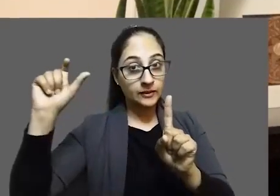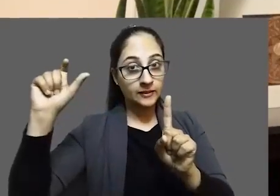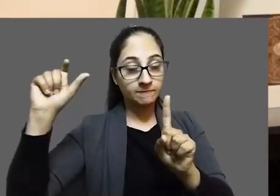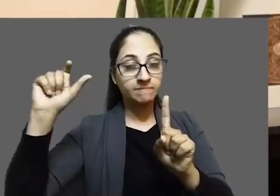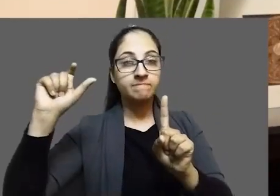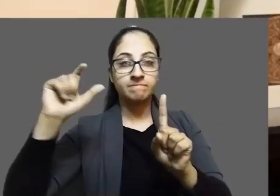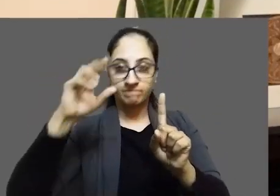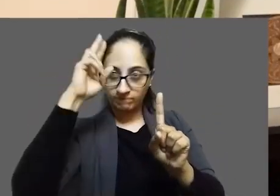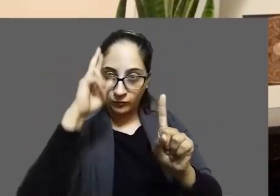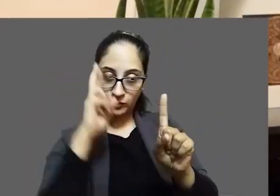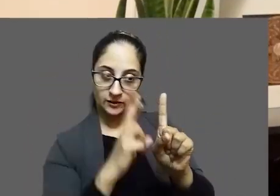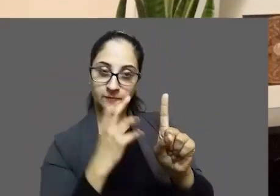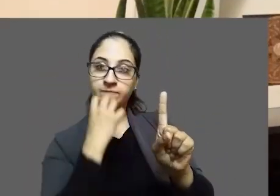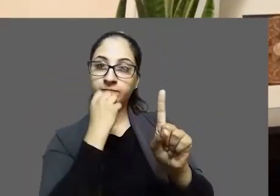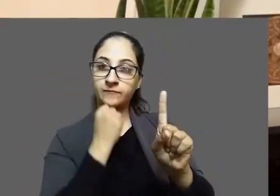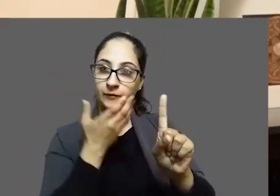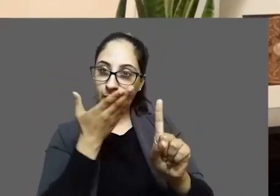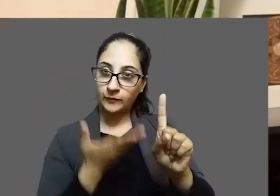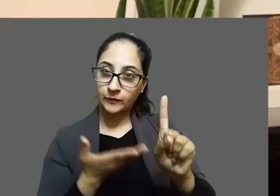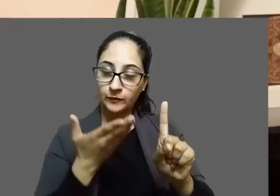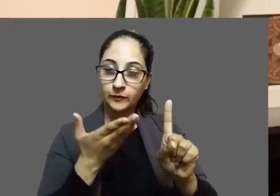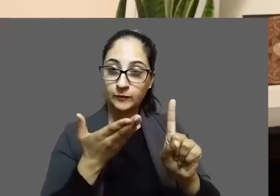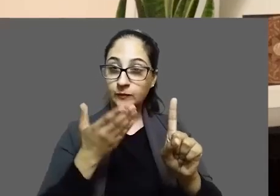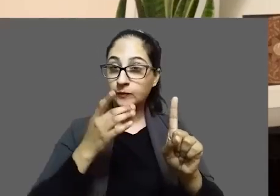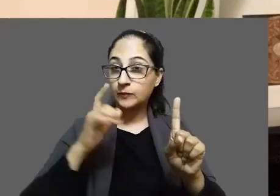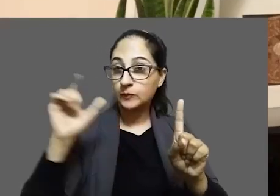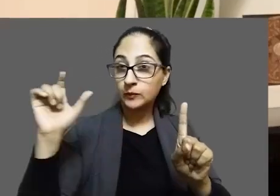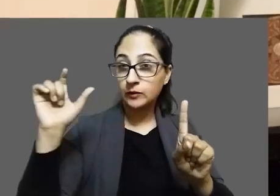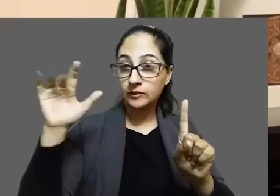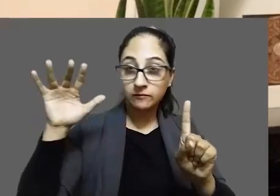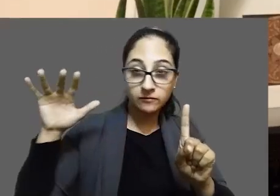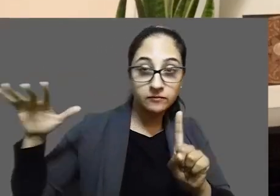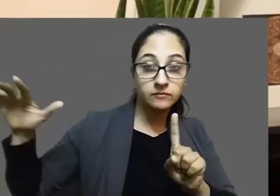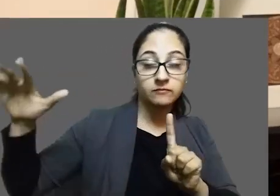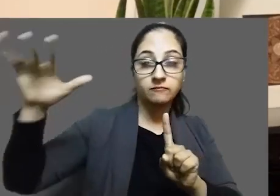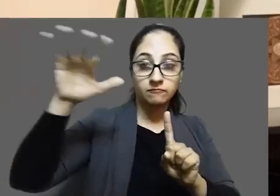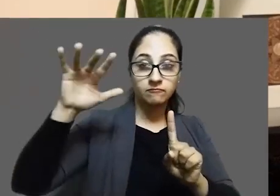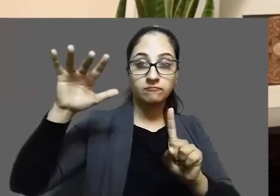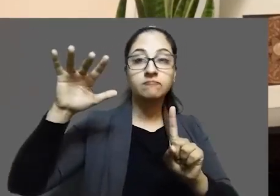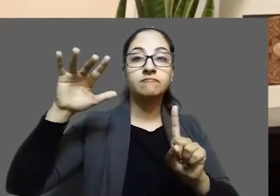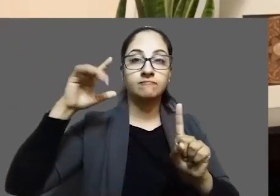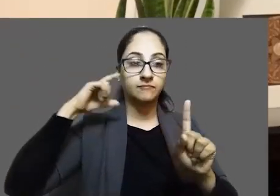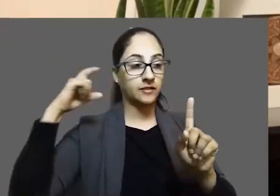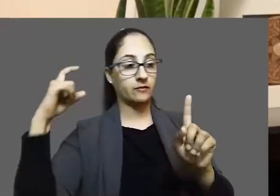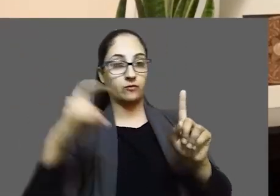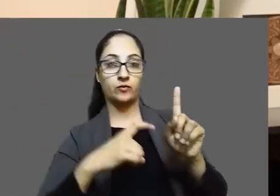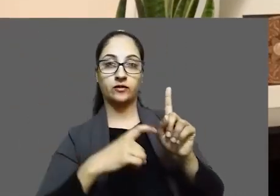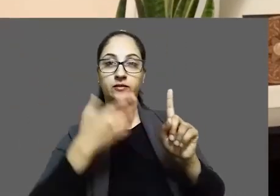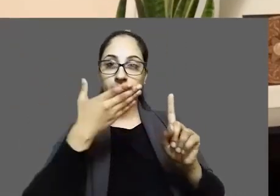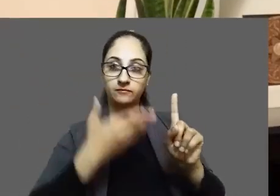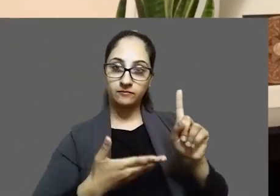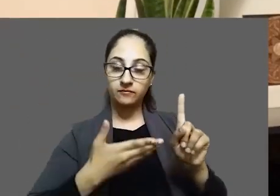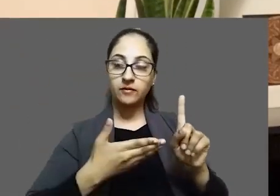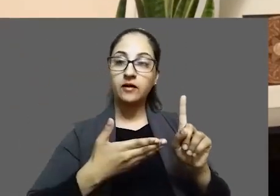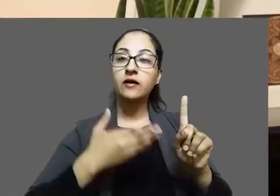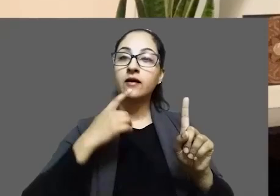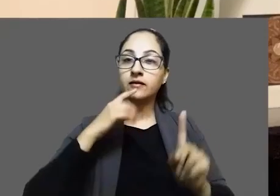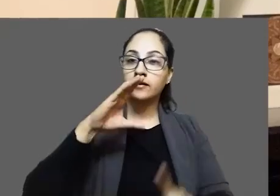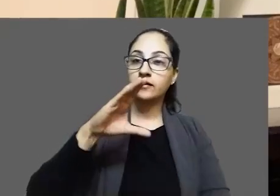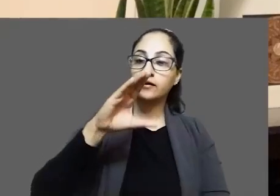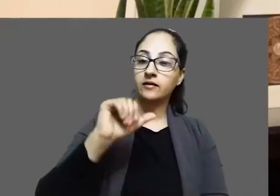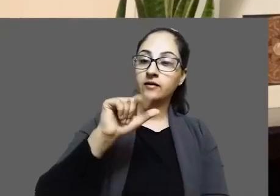after the Holy Prophet. Imam Ali is revered by Muslims as one of the 4 rightly guided